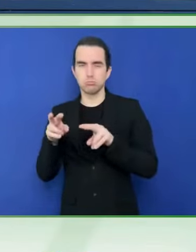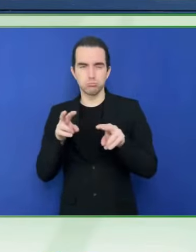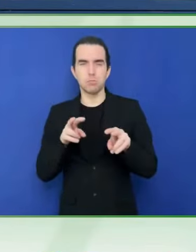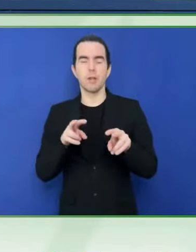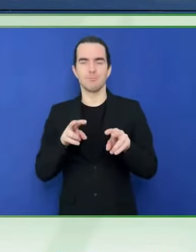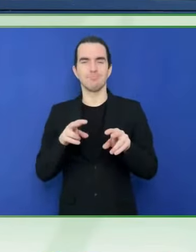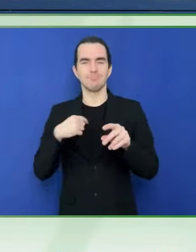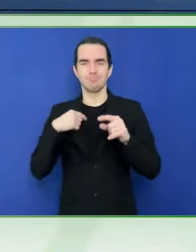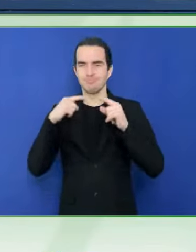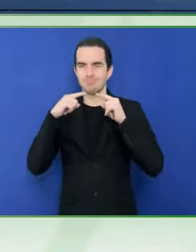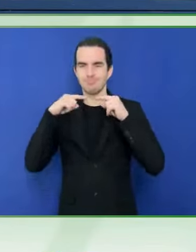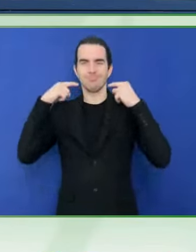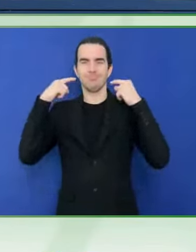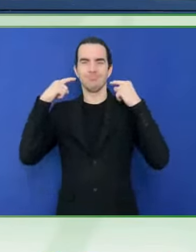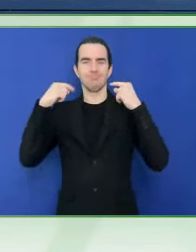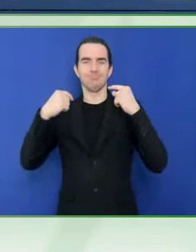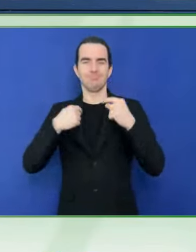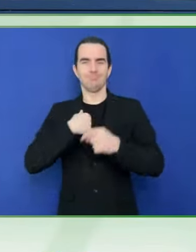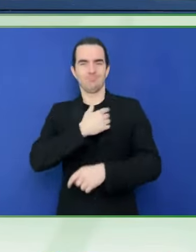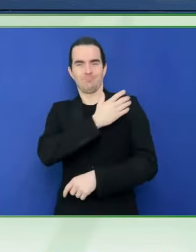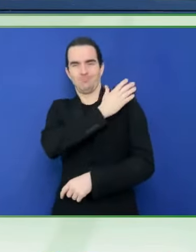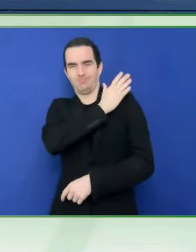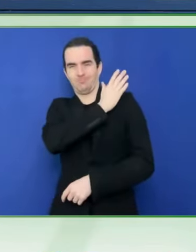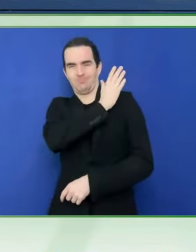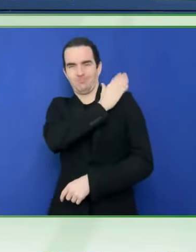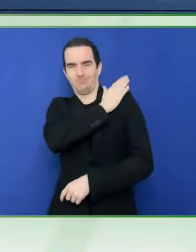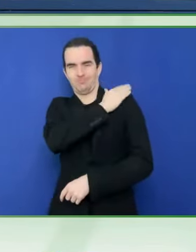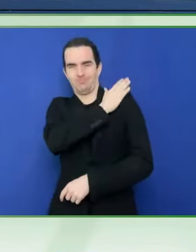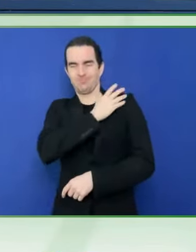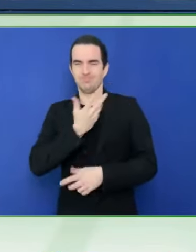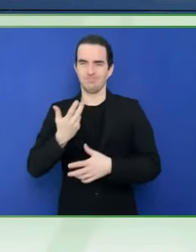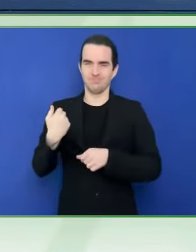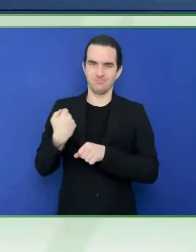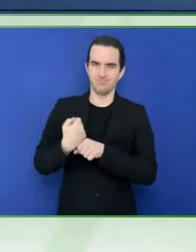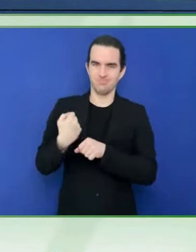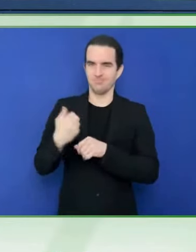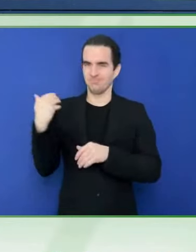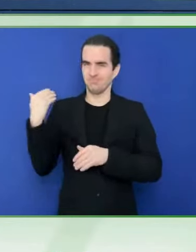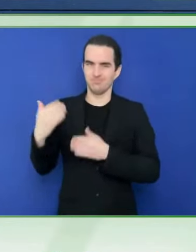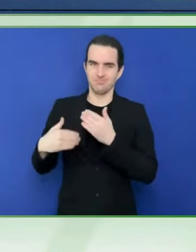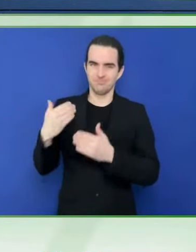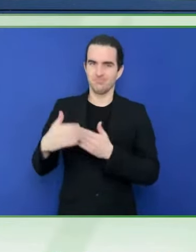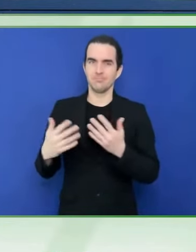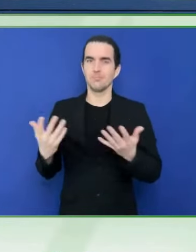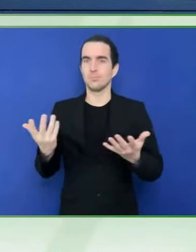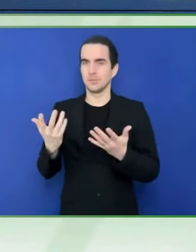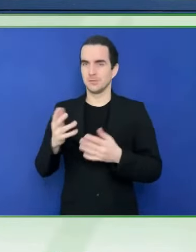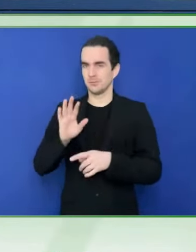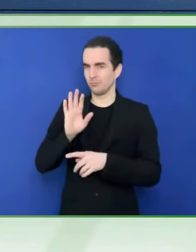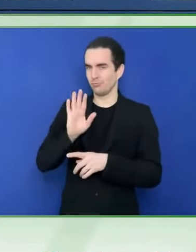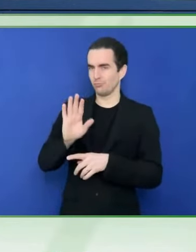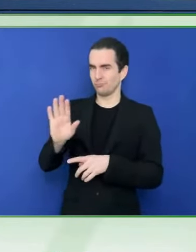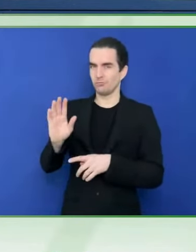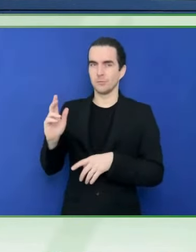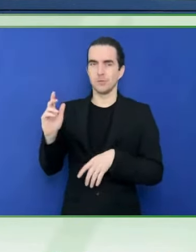high standard for them, and we have elaborated the whole